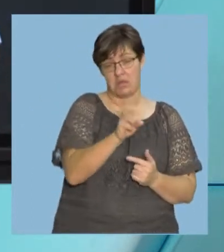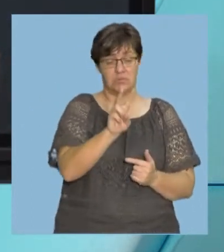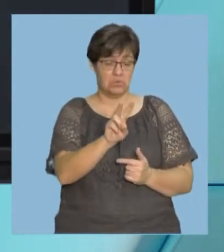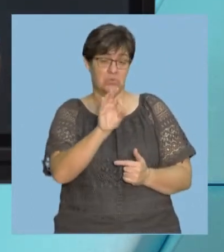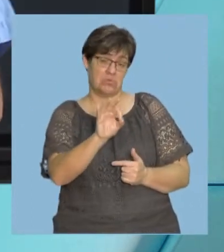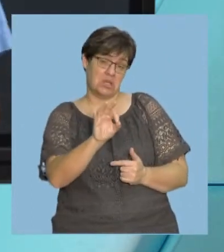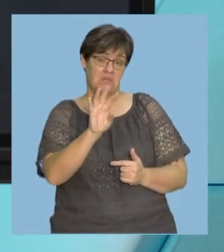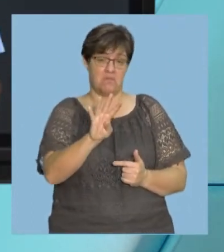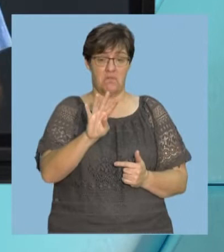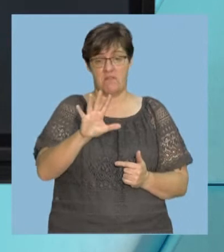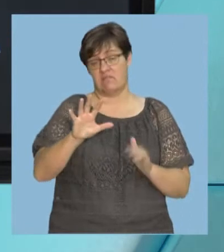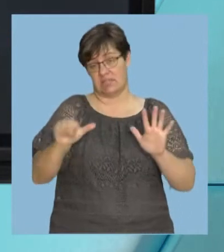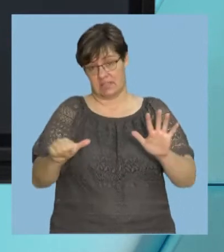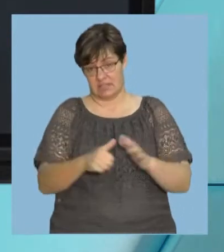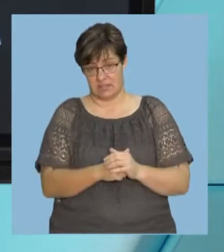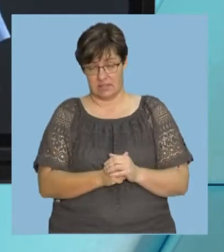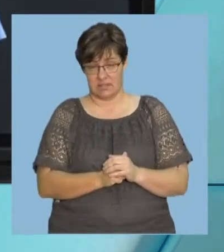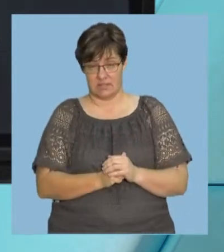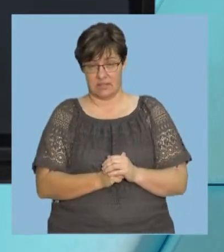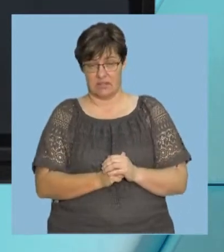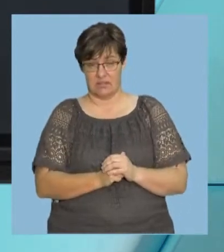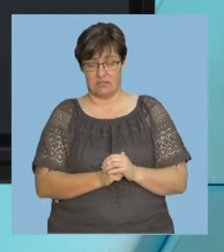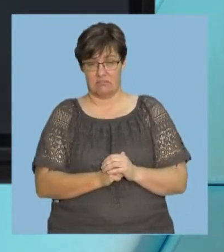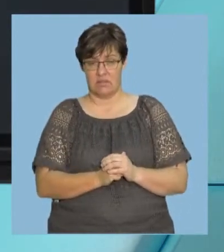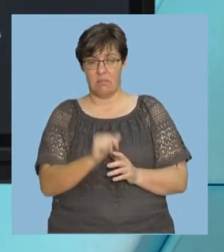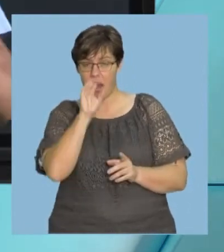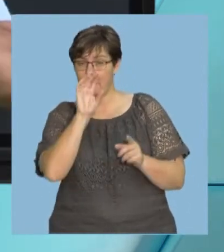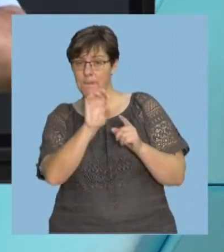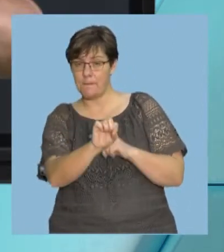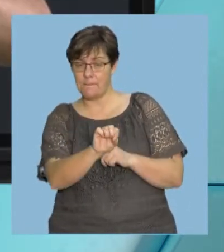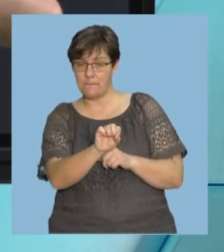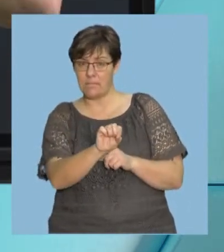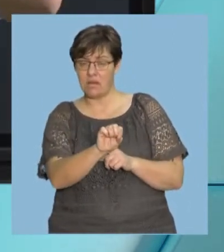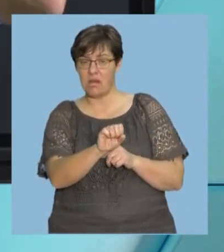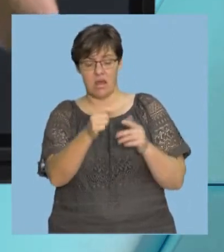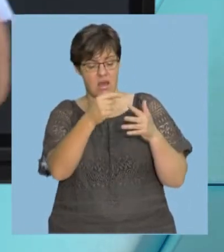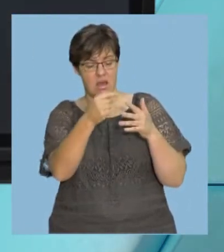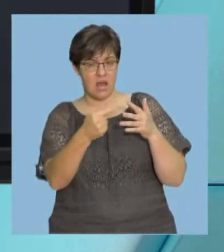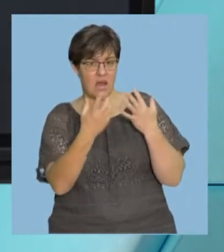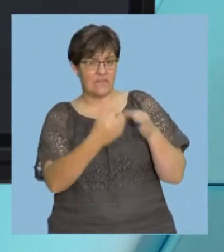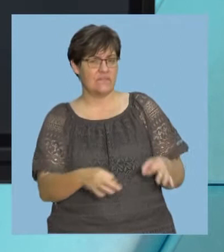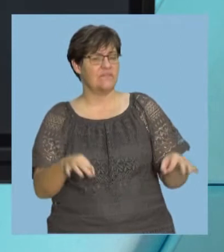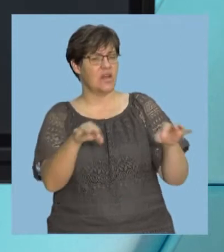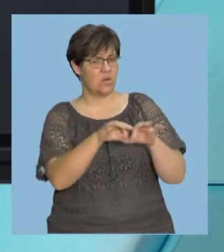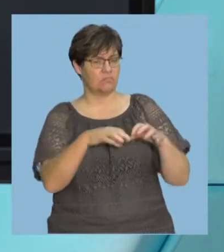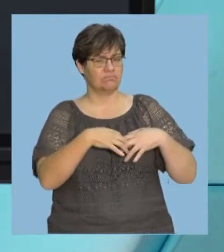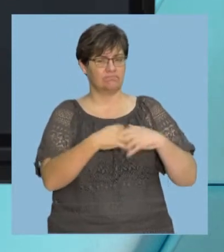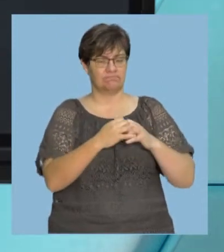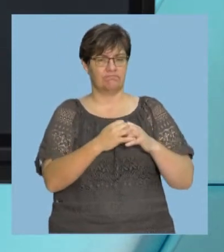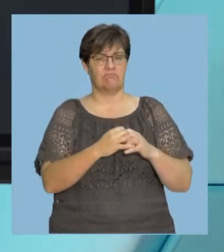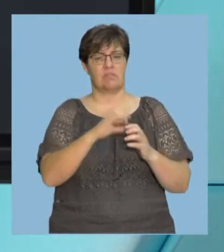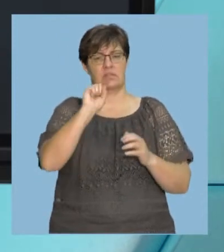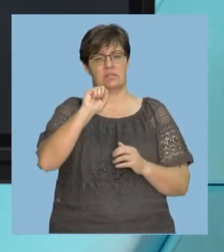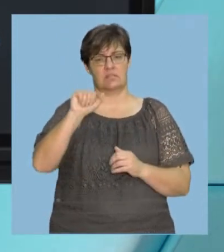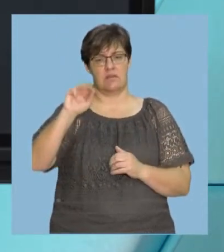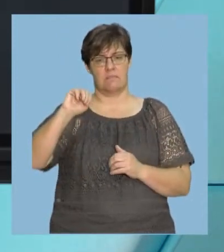2, 3, 4, 5, or 6. Now, what we recognized is all those values form the sample